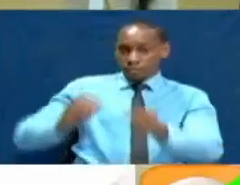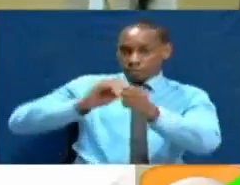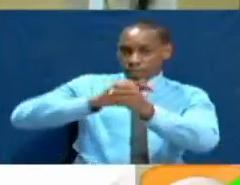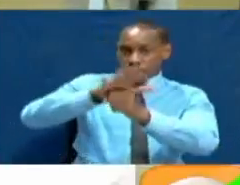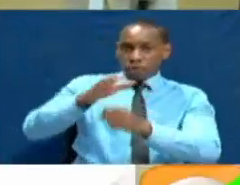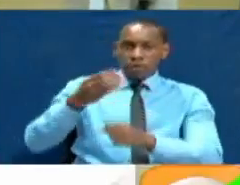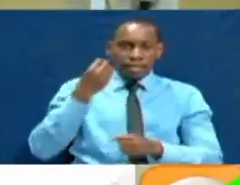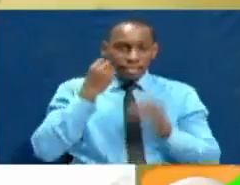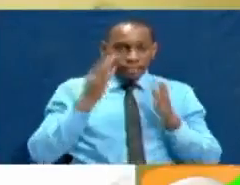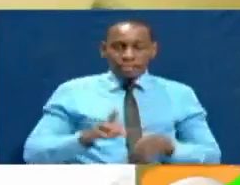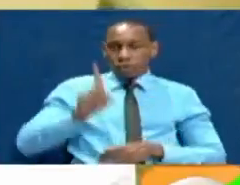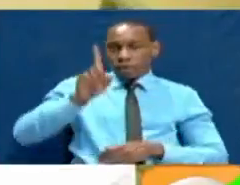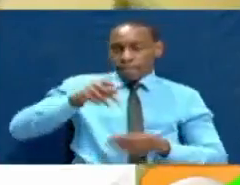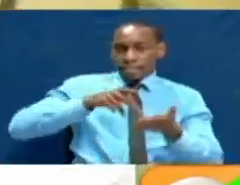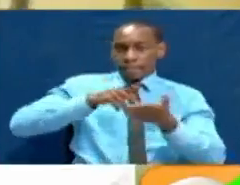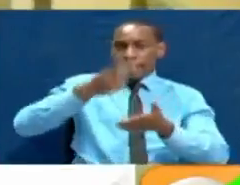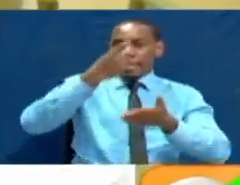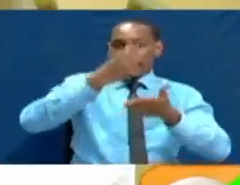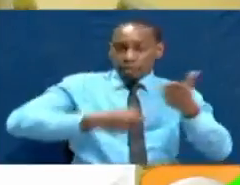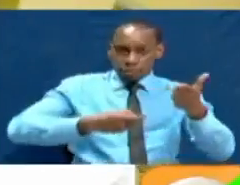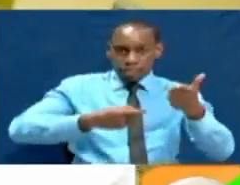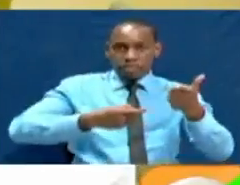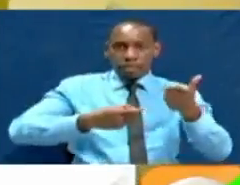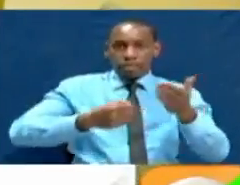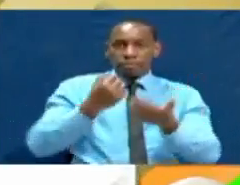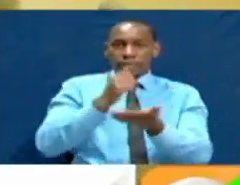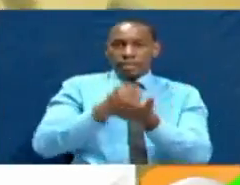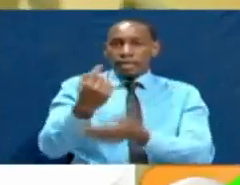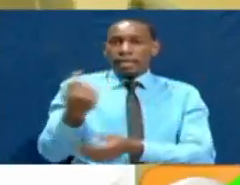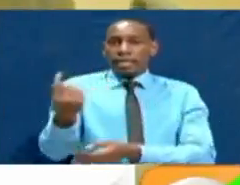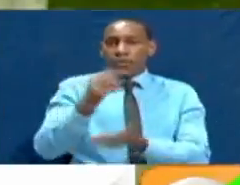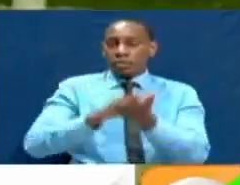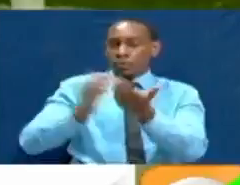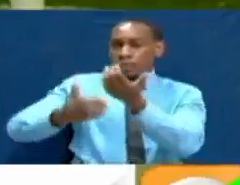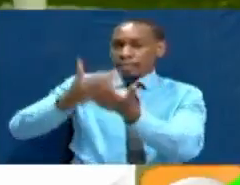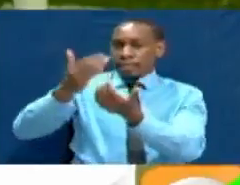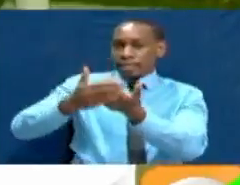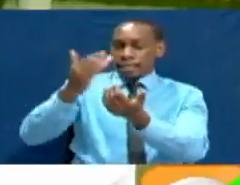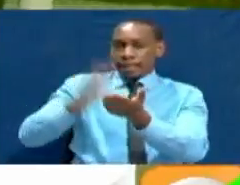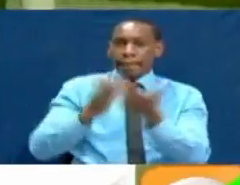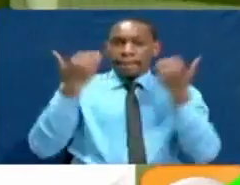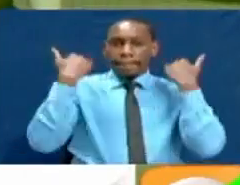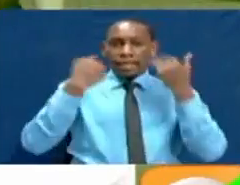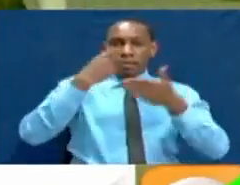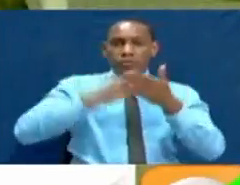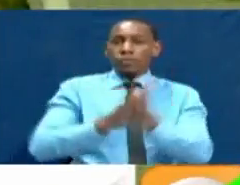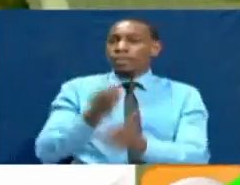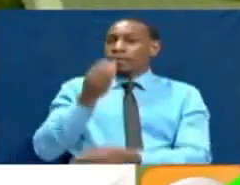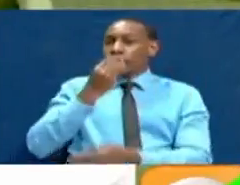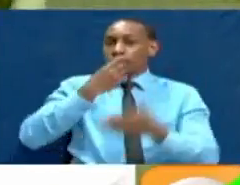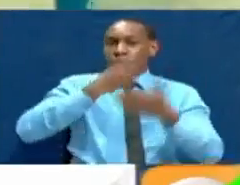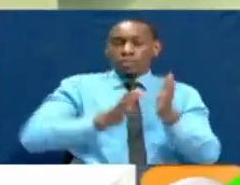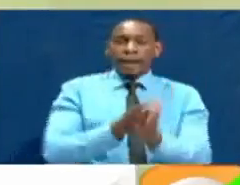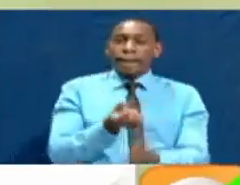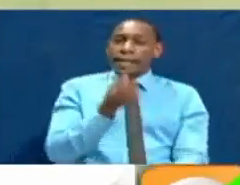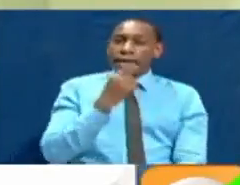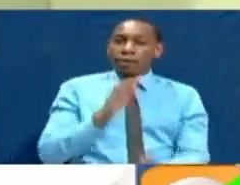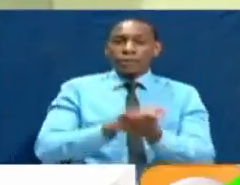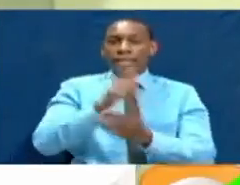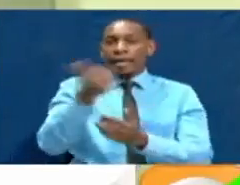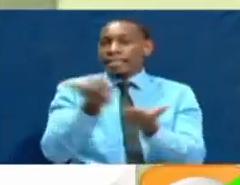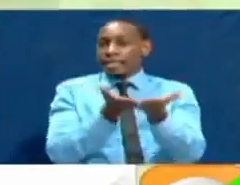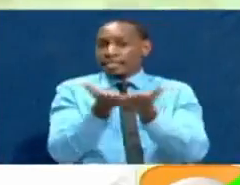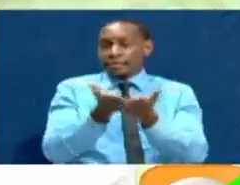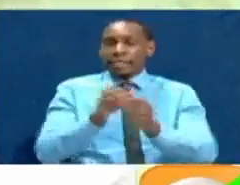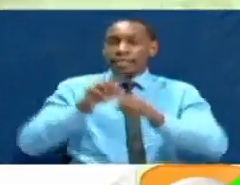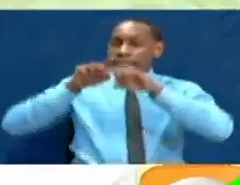COVID-19 patients will have to bear the burden of all the costs of isolation and treatment, from bed charges to food expenses, medicine and other